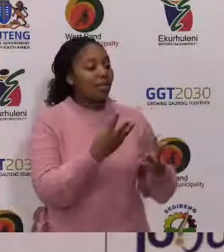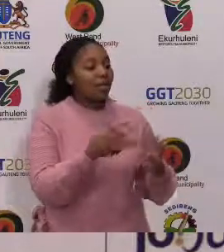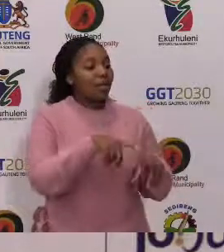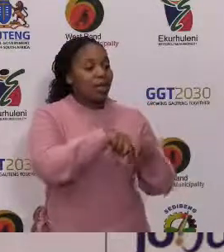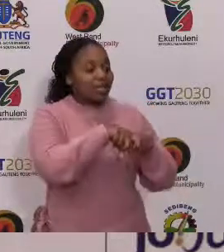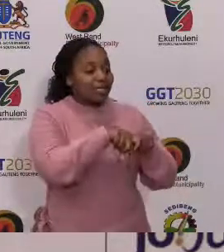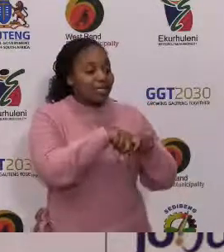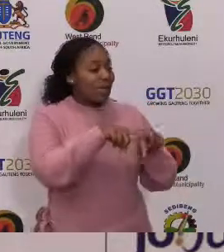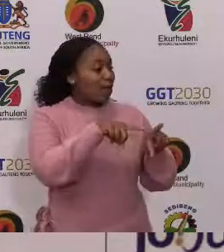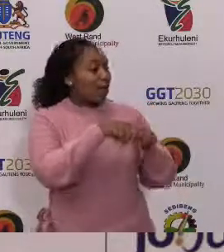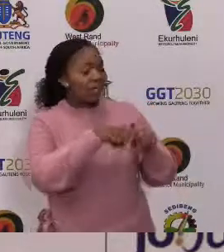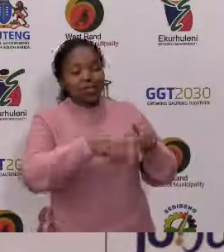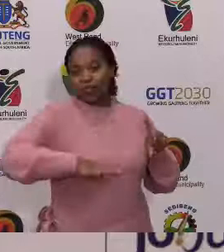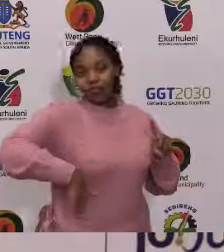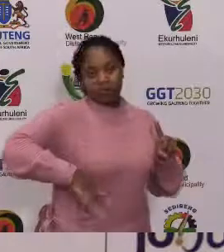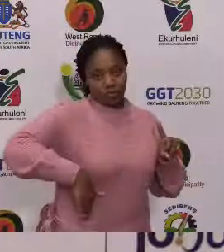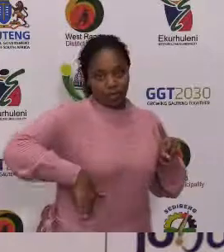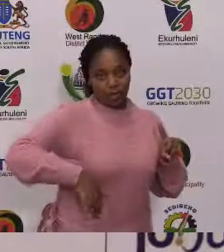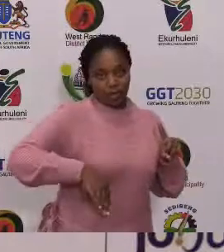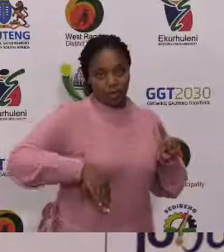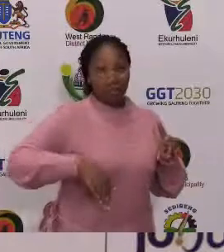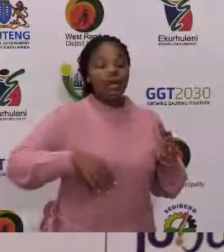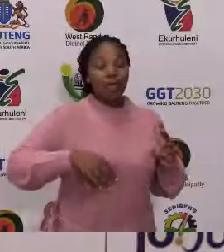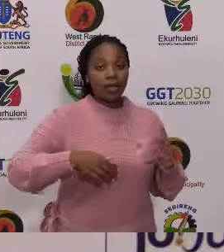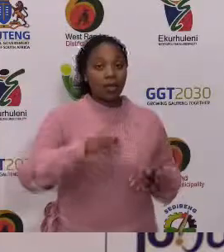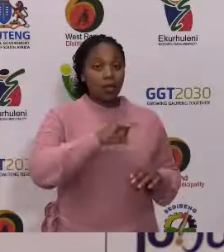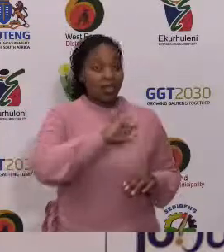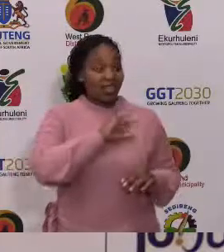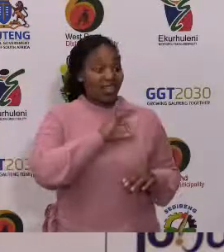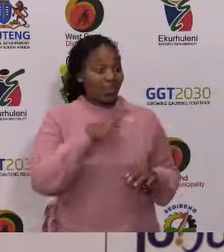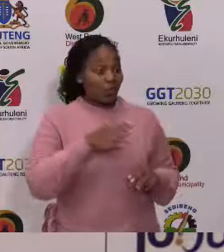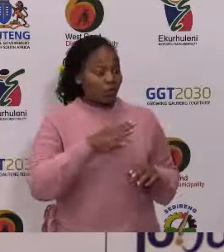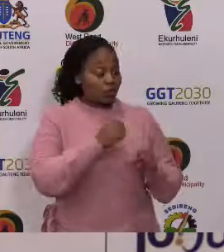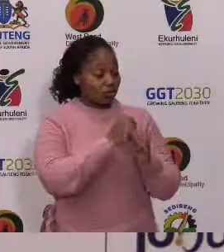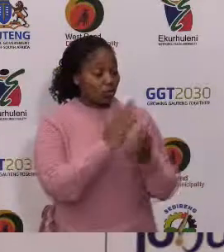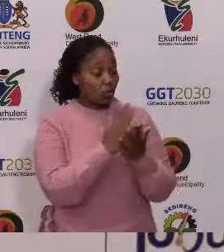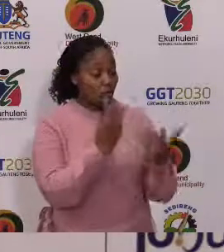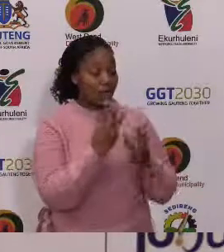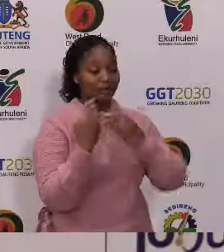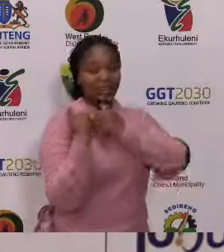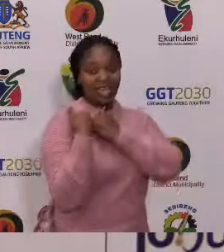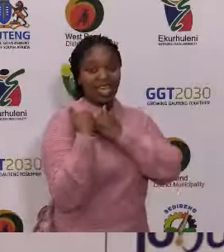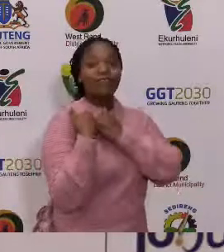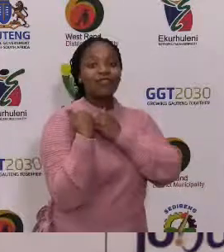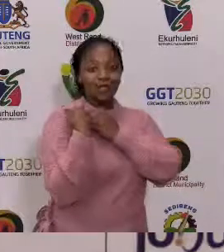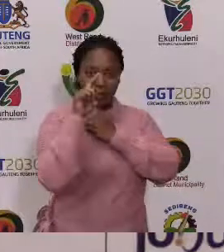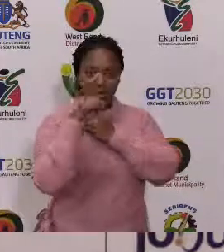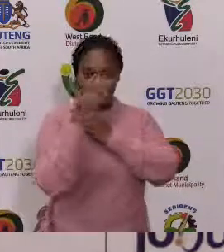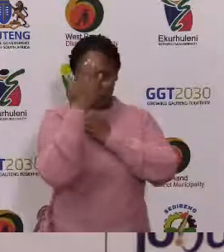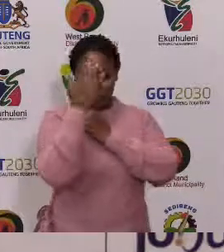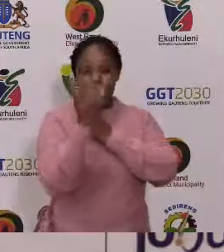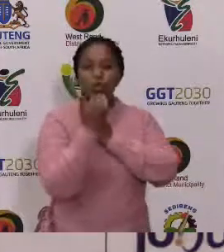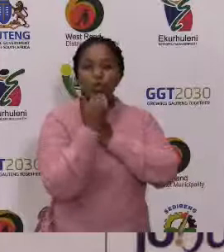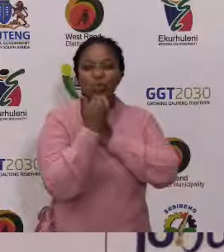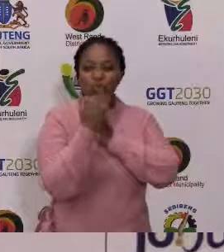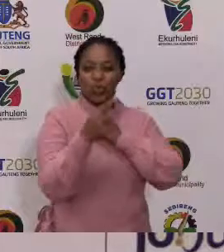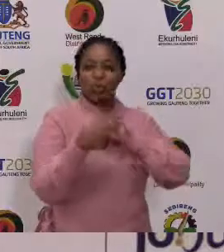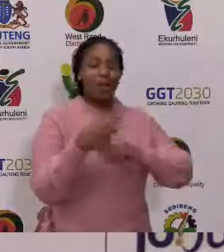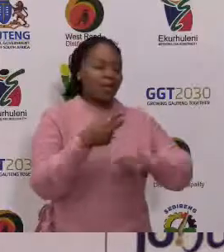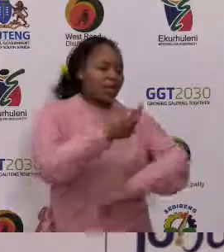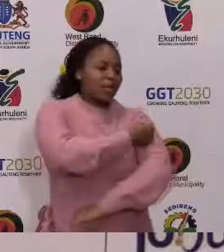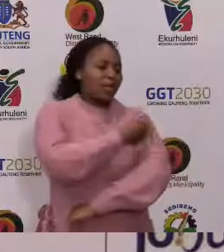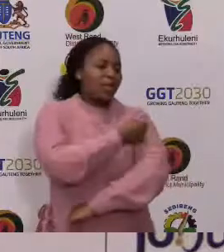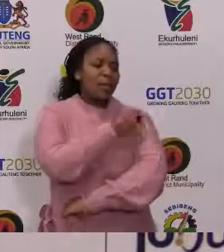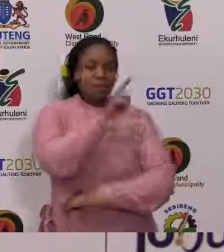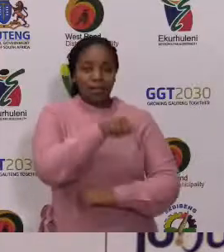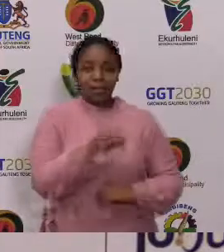put the fire out, you must know that in areas where the fire has already burned,